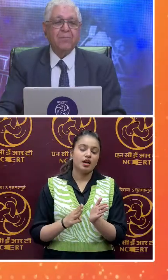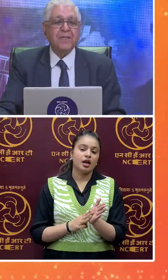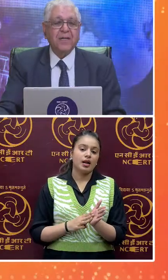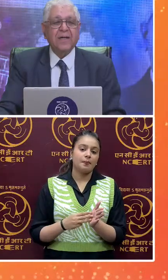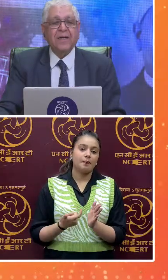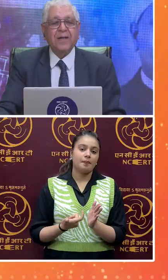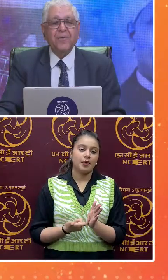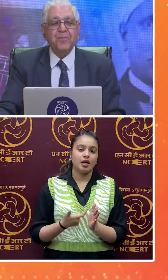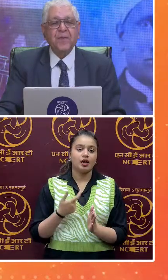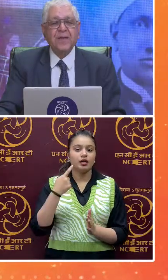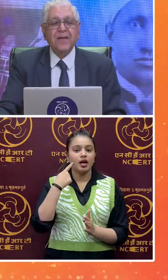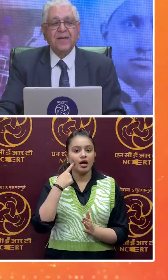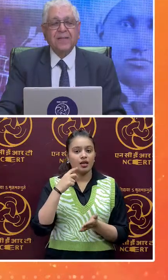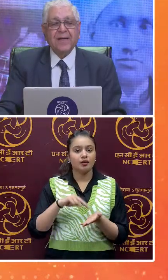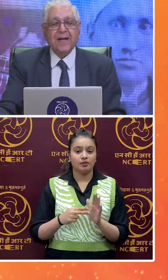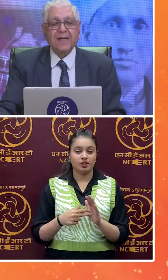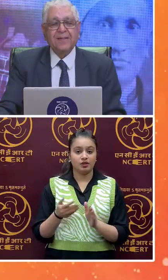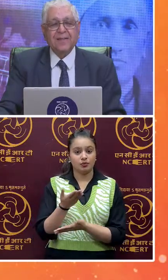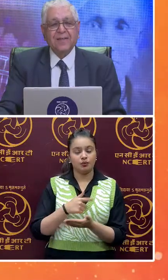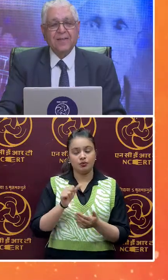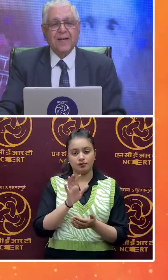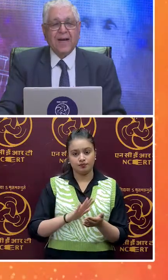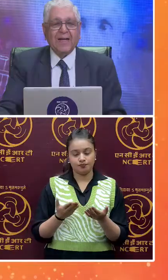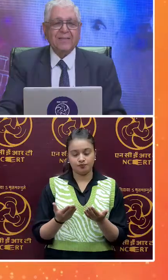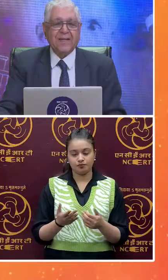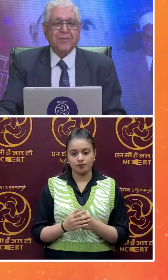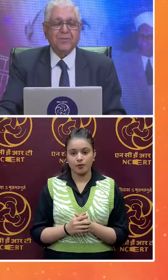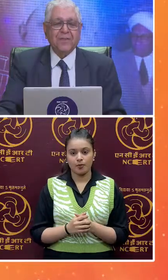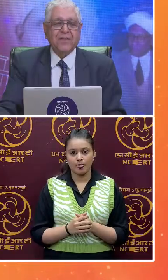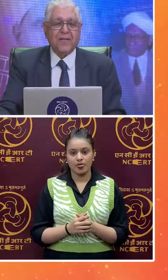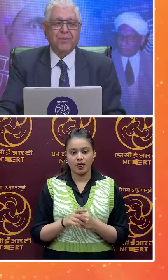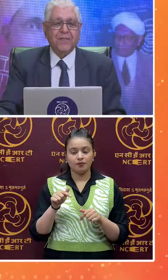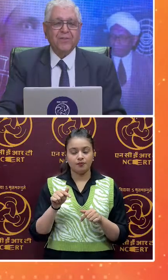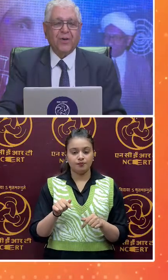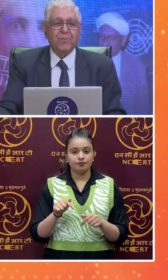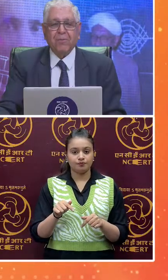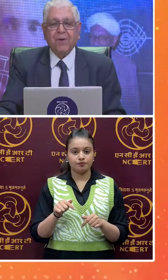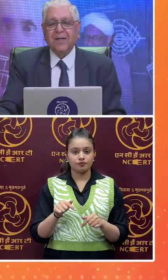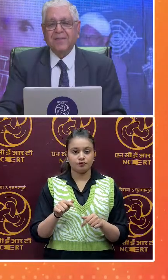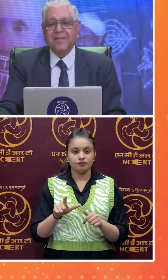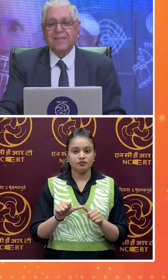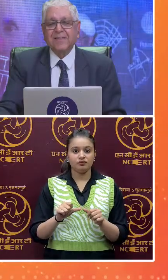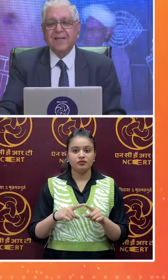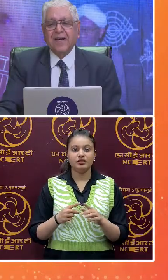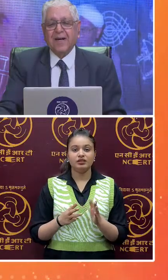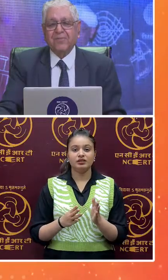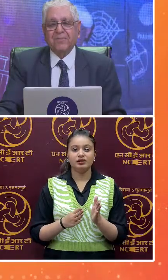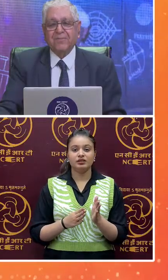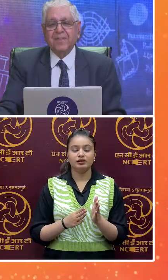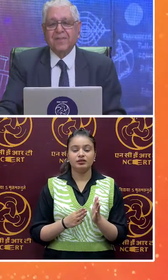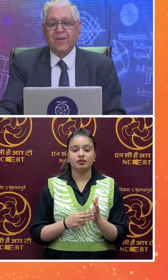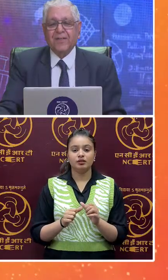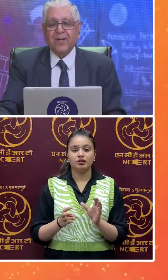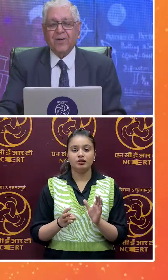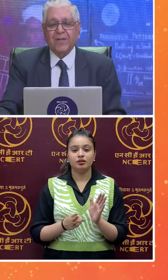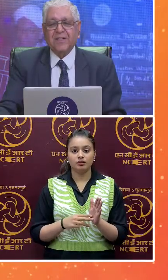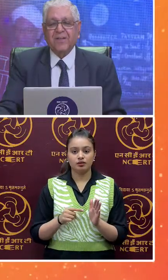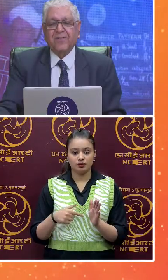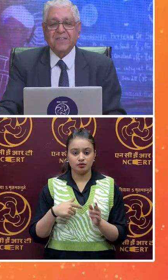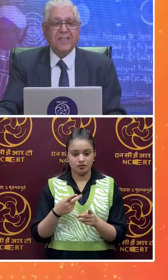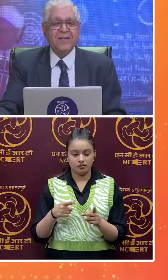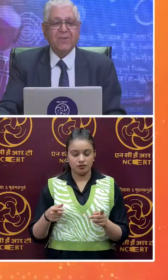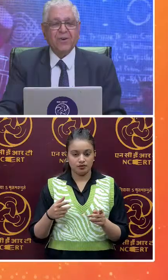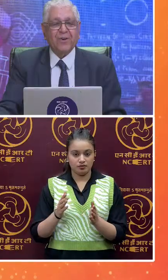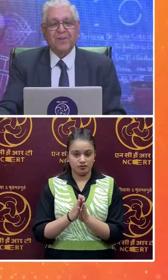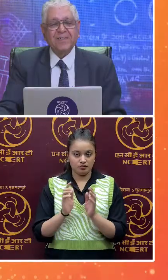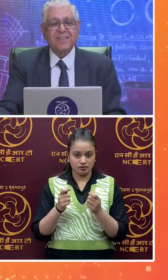MRI imaging in India. These are as the Lakshman saw Bhabha. This is on the occasion of the